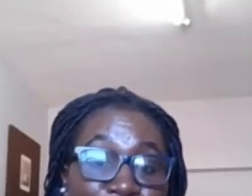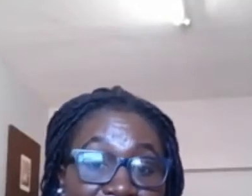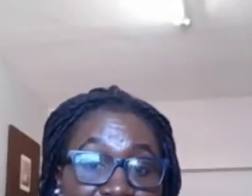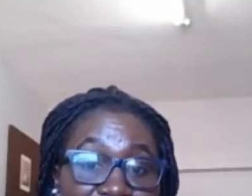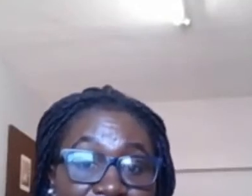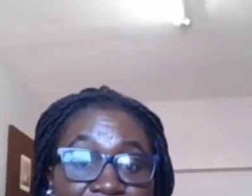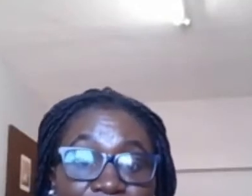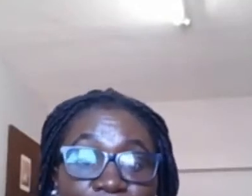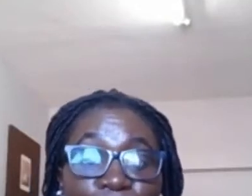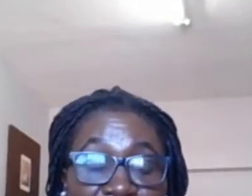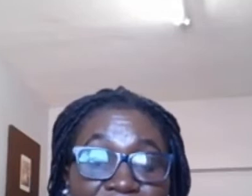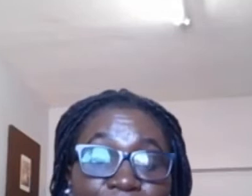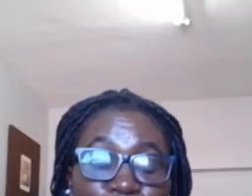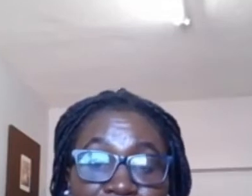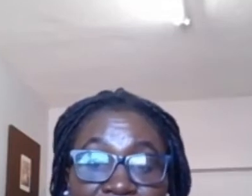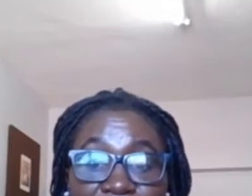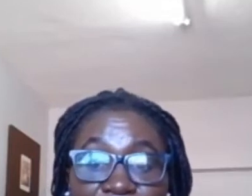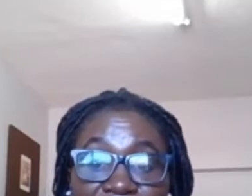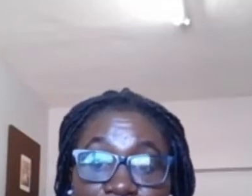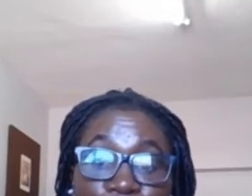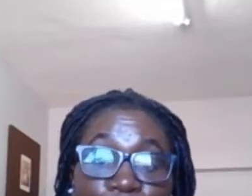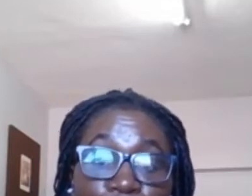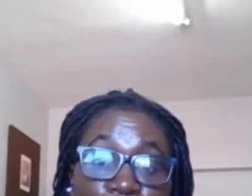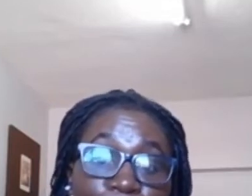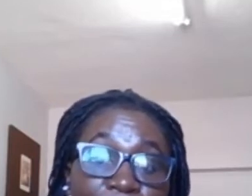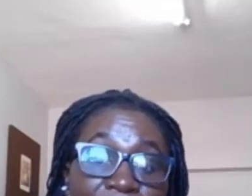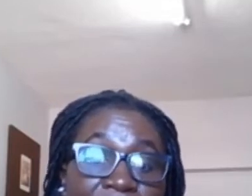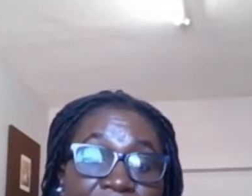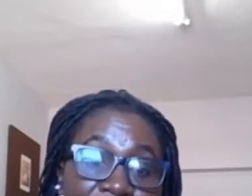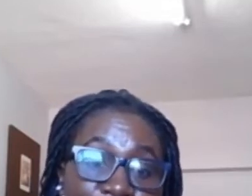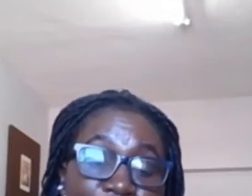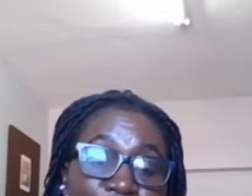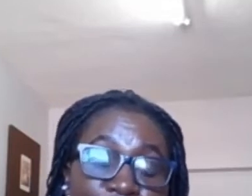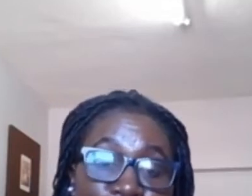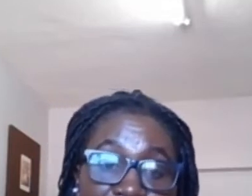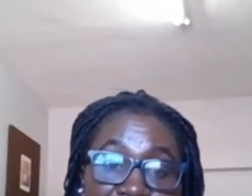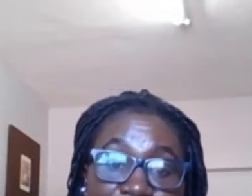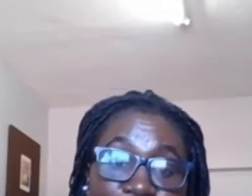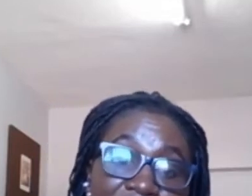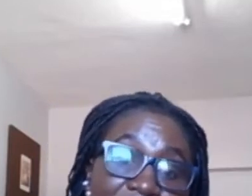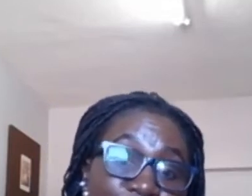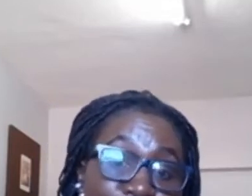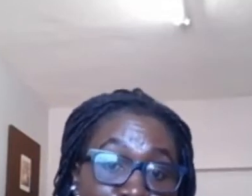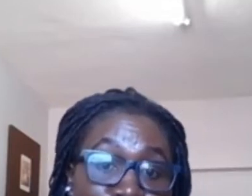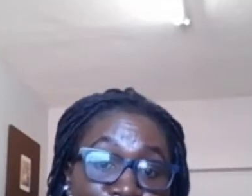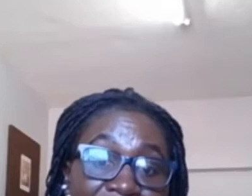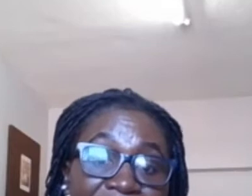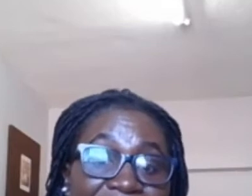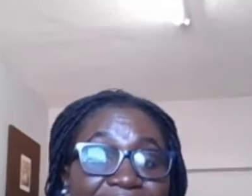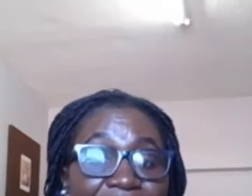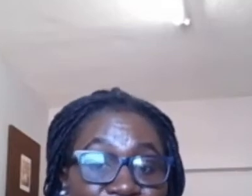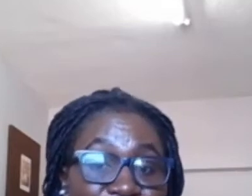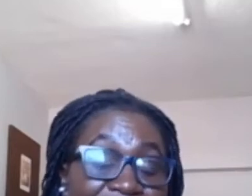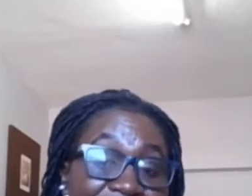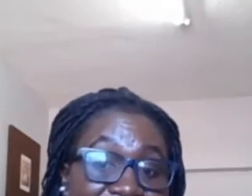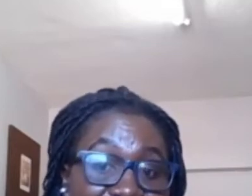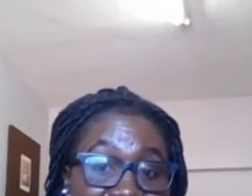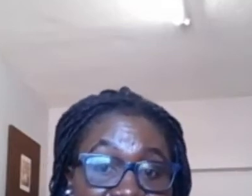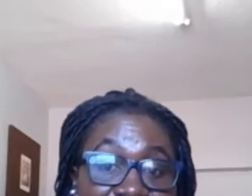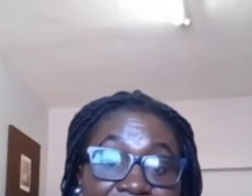memory of an elephant? Well, this is because elephants' temporal lobe, the area of the brain associated with memory, is larger